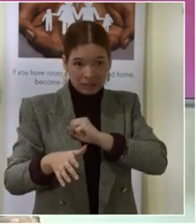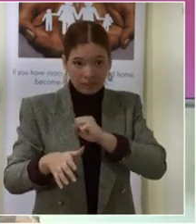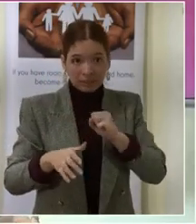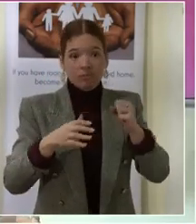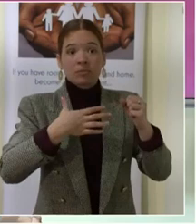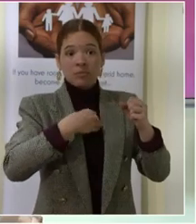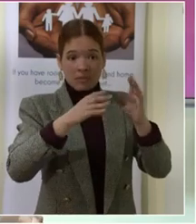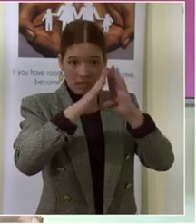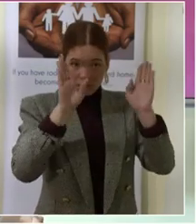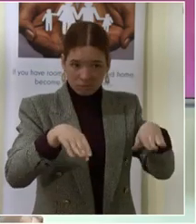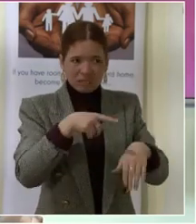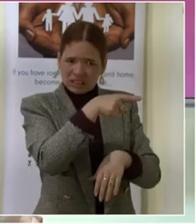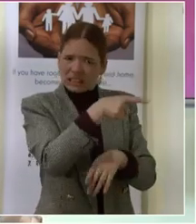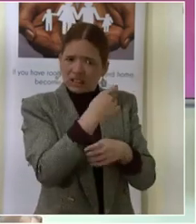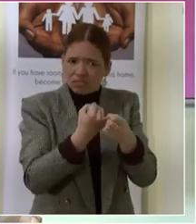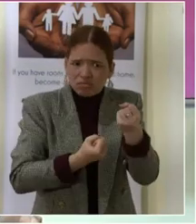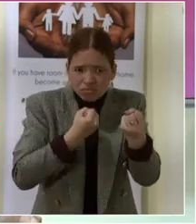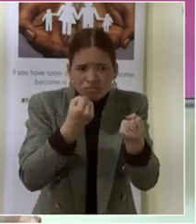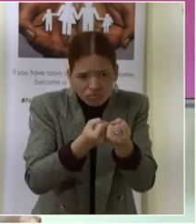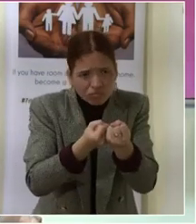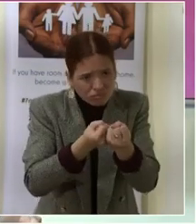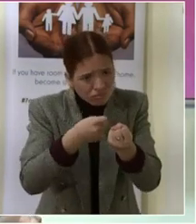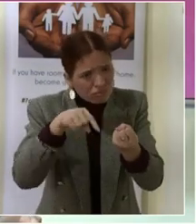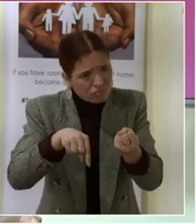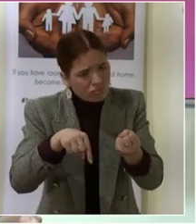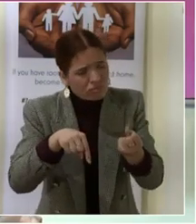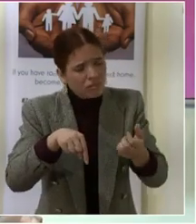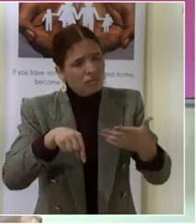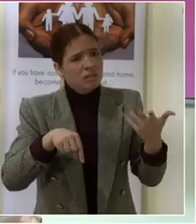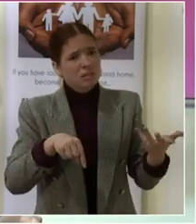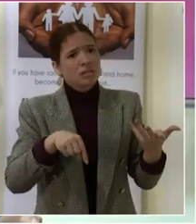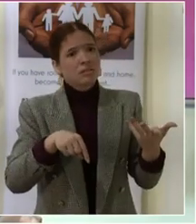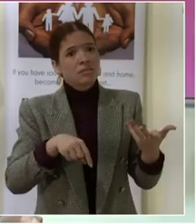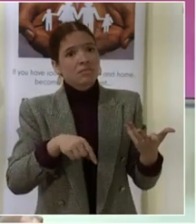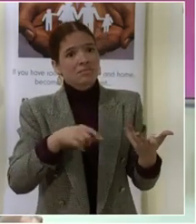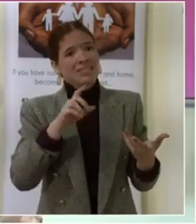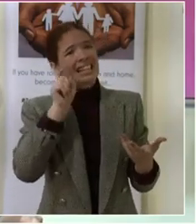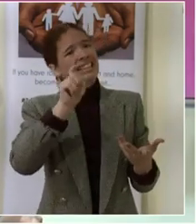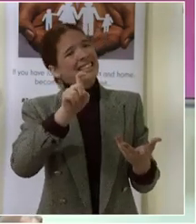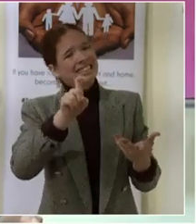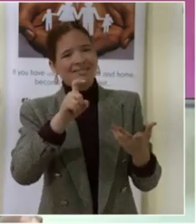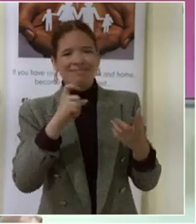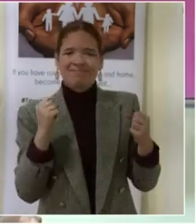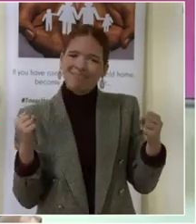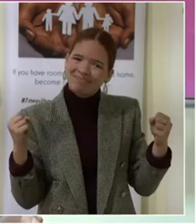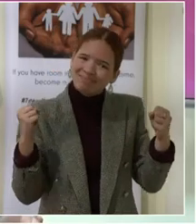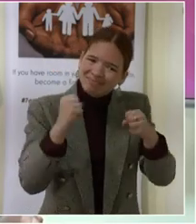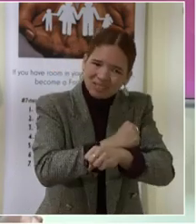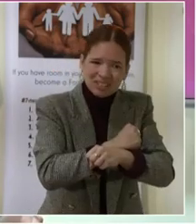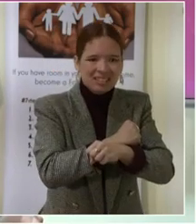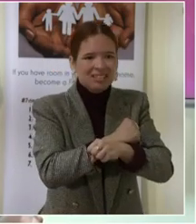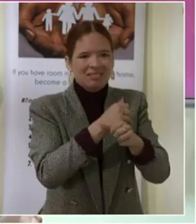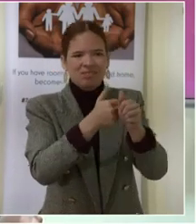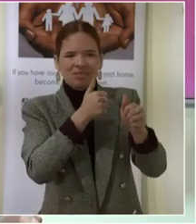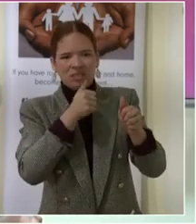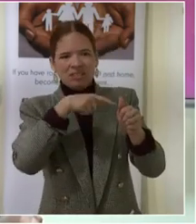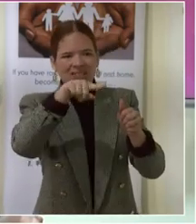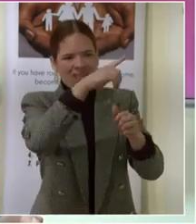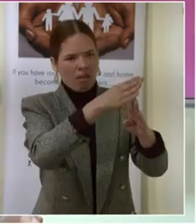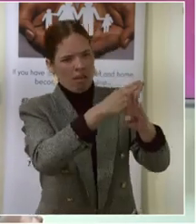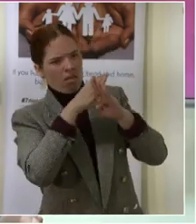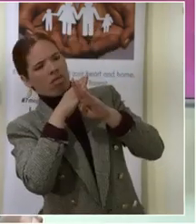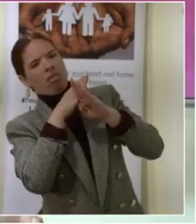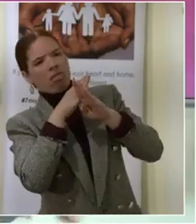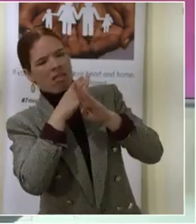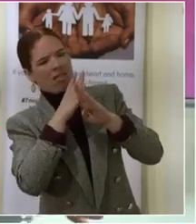be there for a backstop. And we're going to have to fight to prevent riders from getting on must-pass